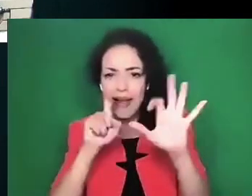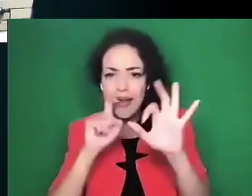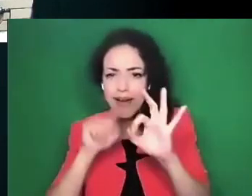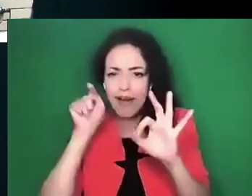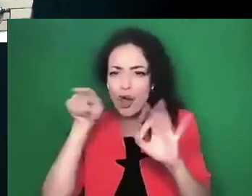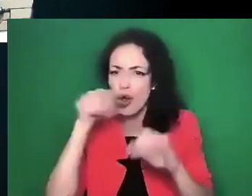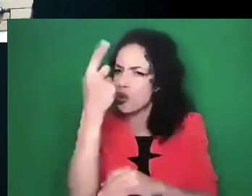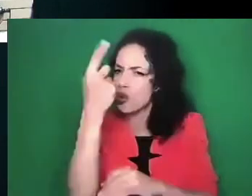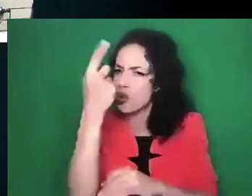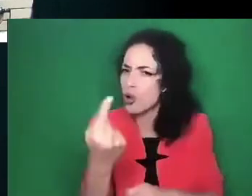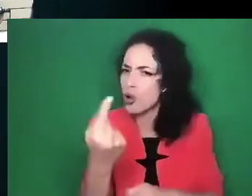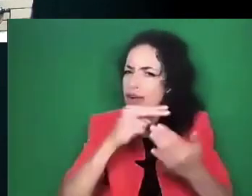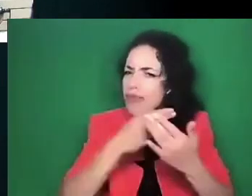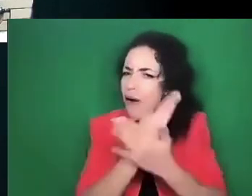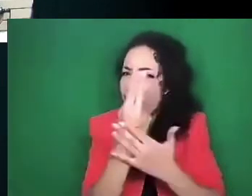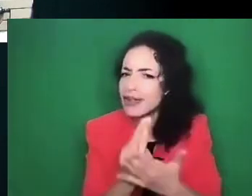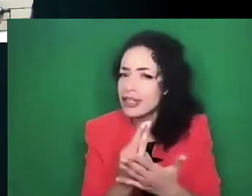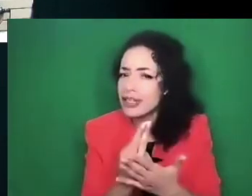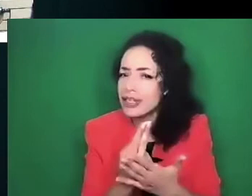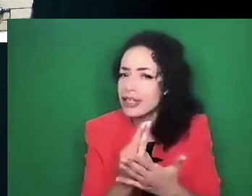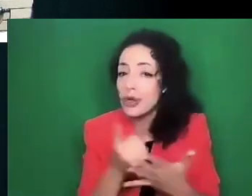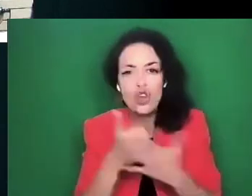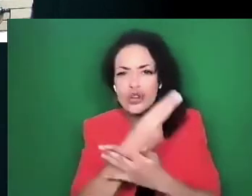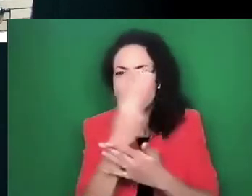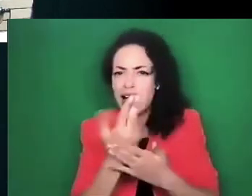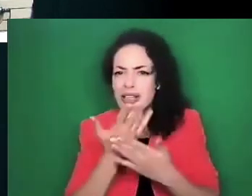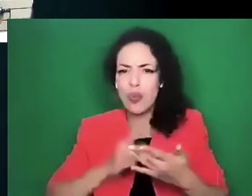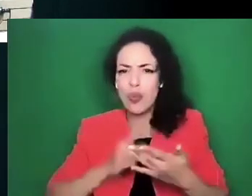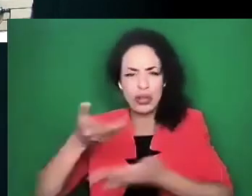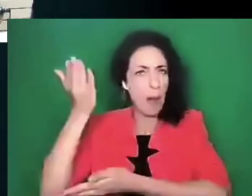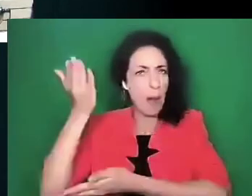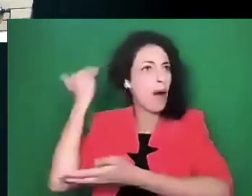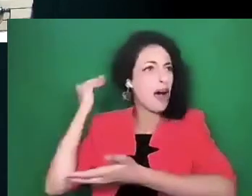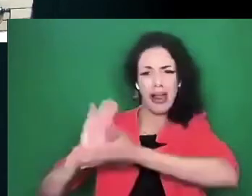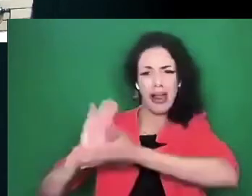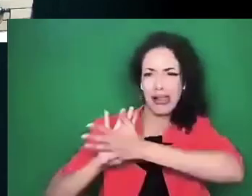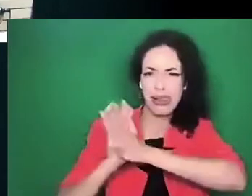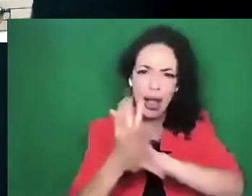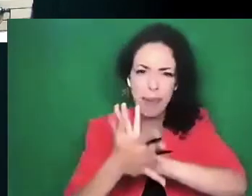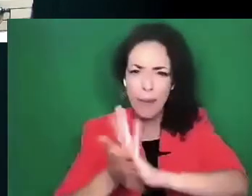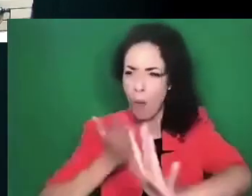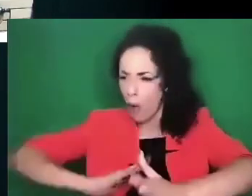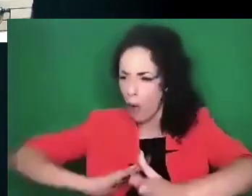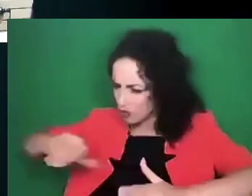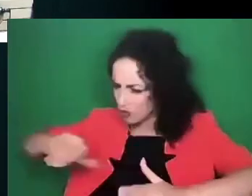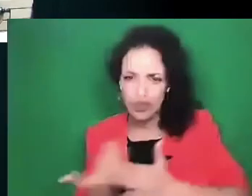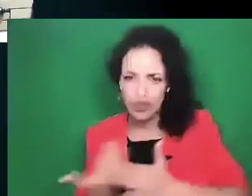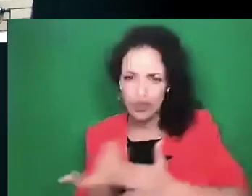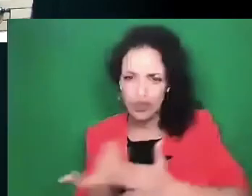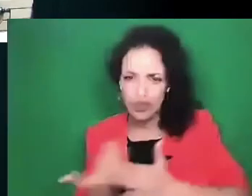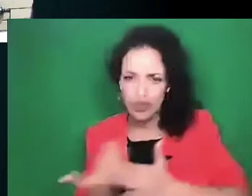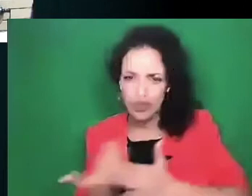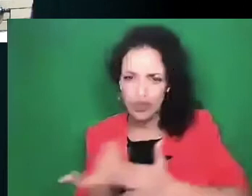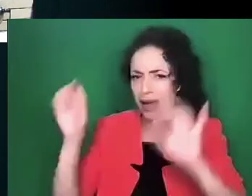the past. They're iconoclasts. They want to break with the new, with the old, I mean. And I wondered